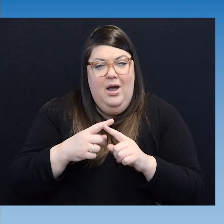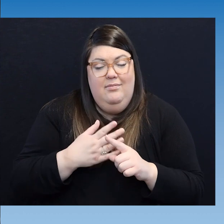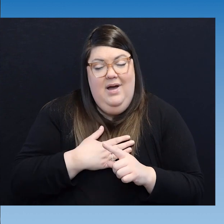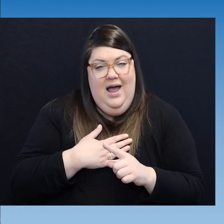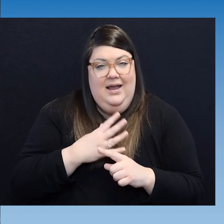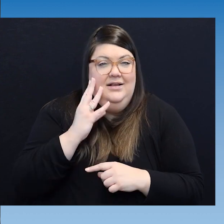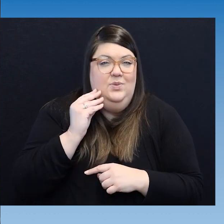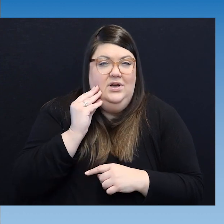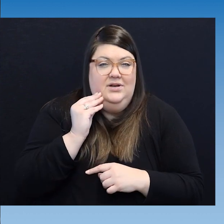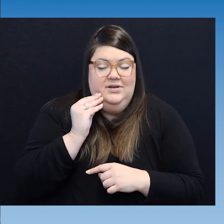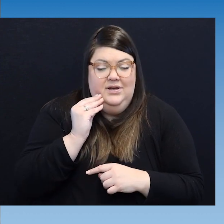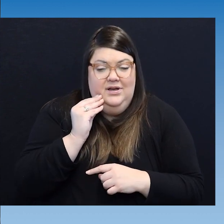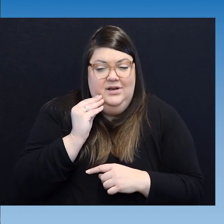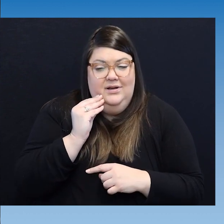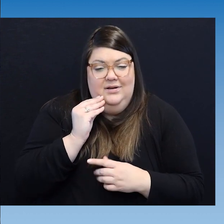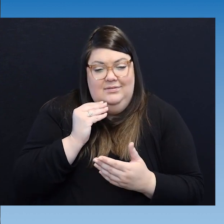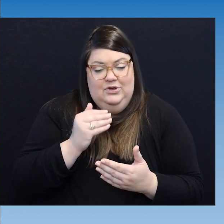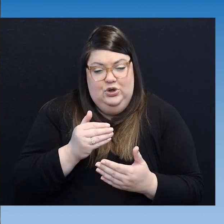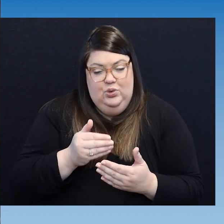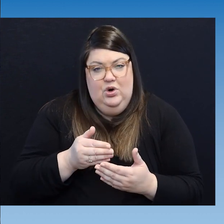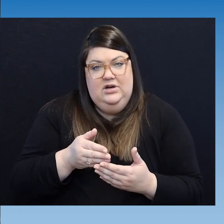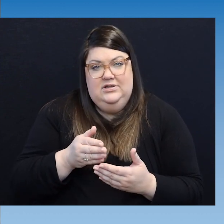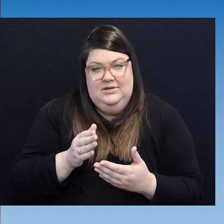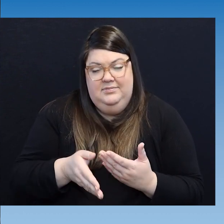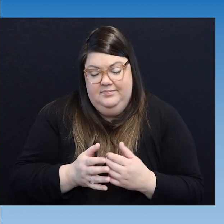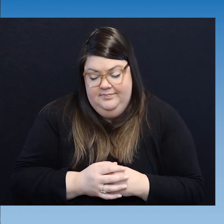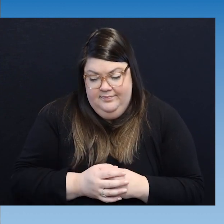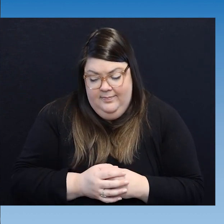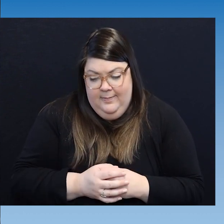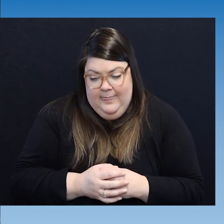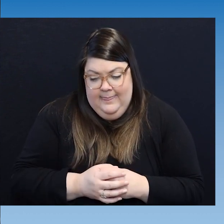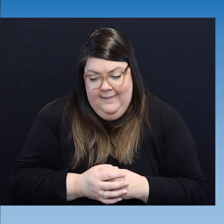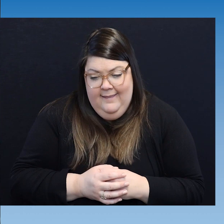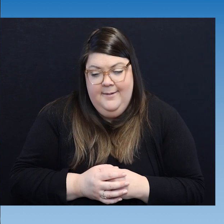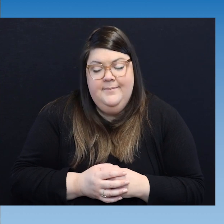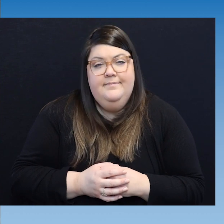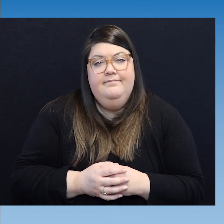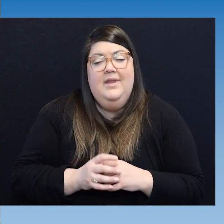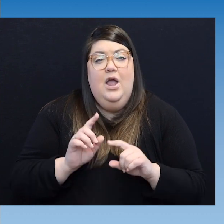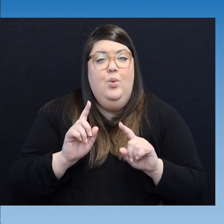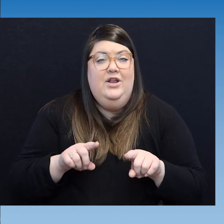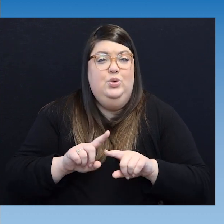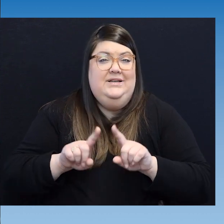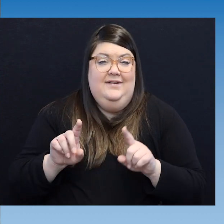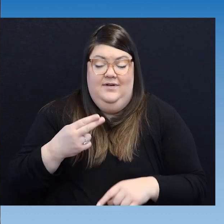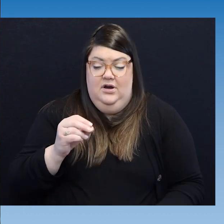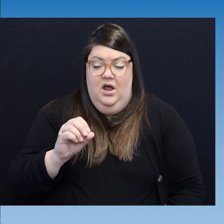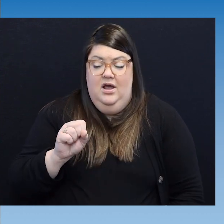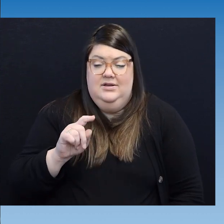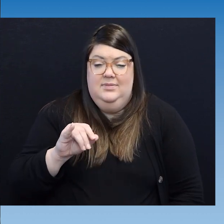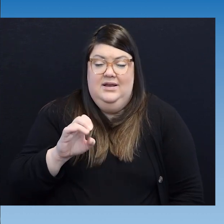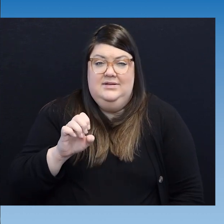my experience towards the end. So I went to a different hospice because